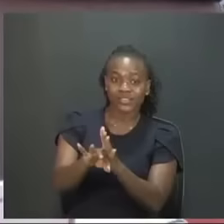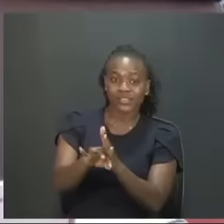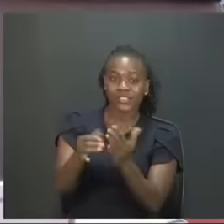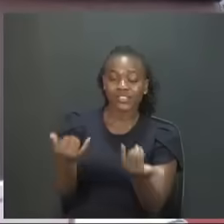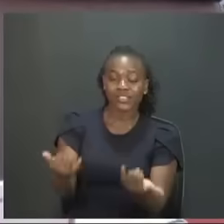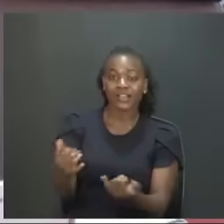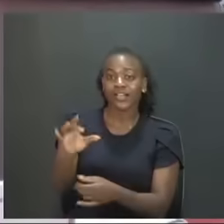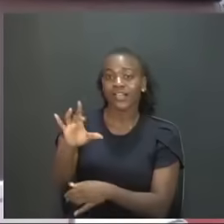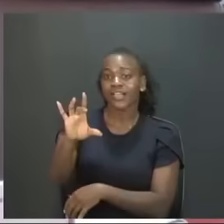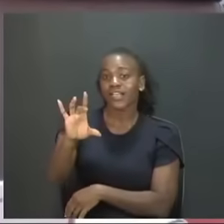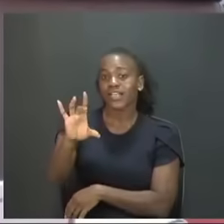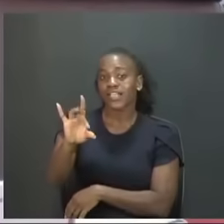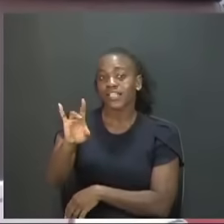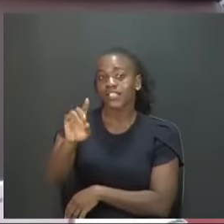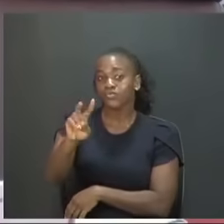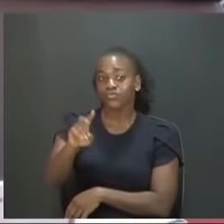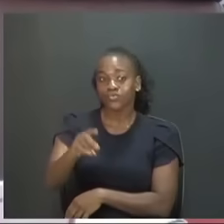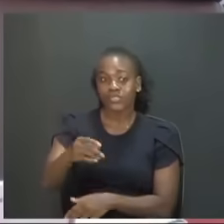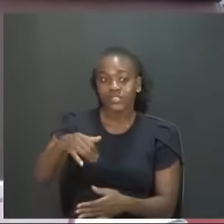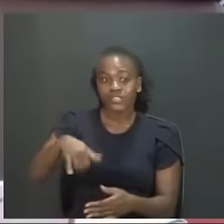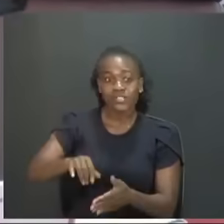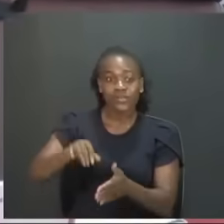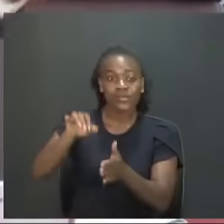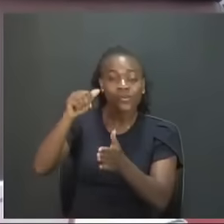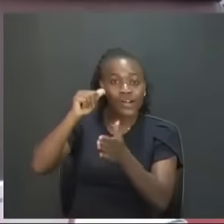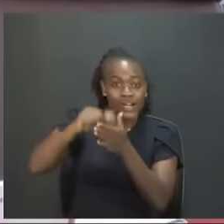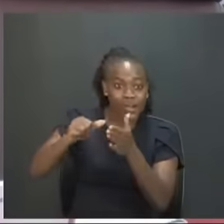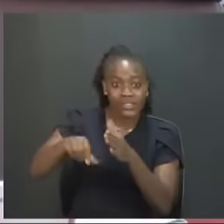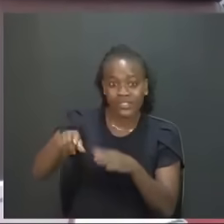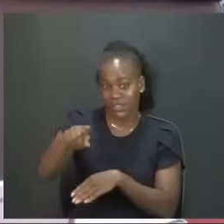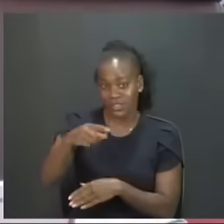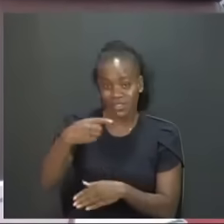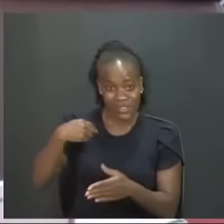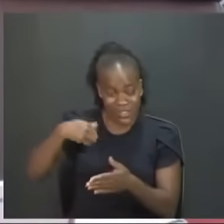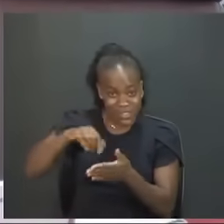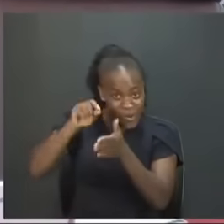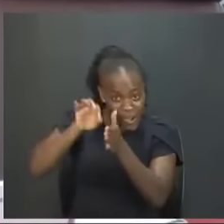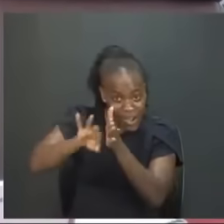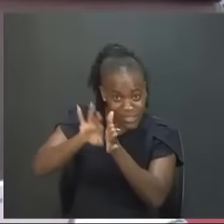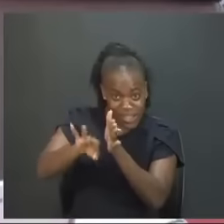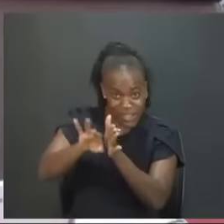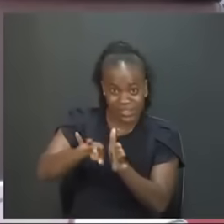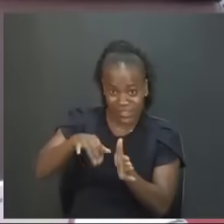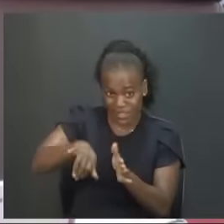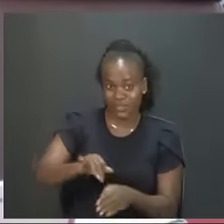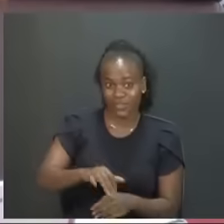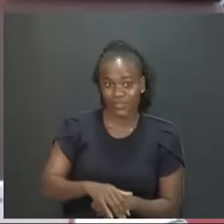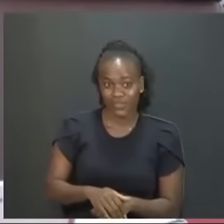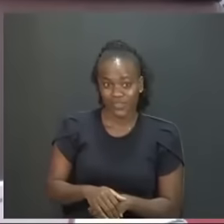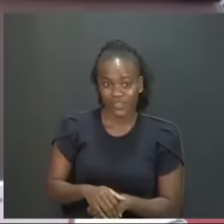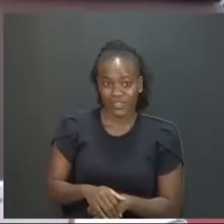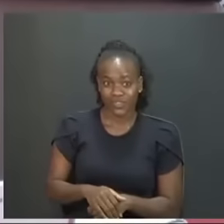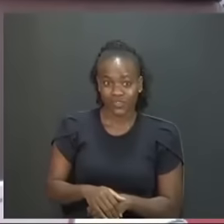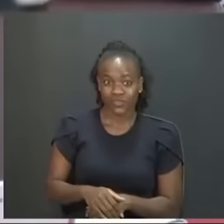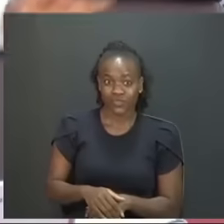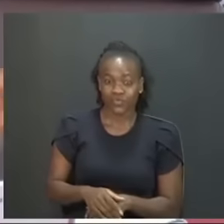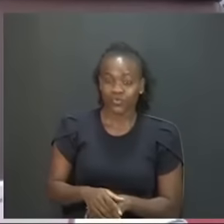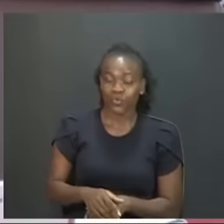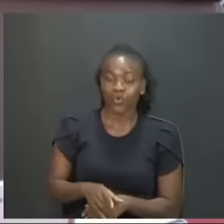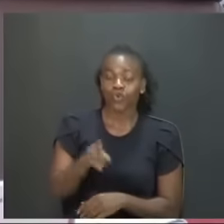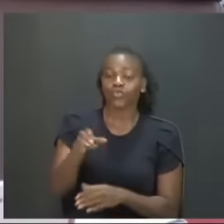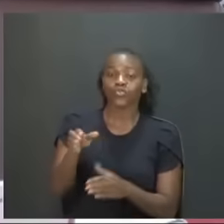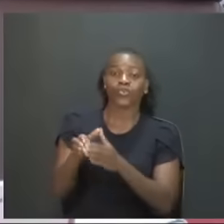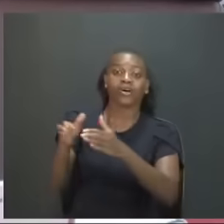82. We are still counting you. Yes. Yes. So after your super majority,